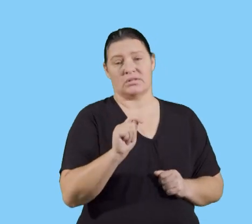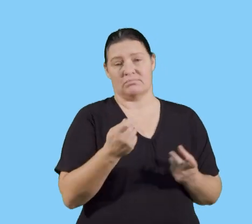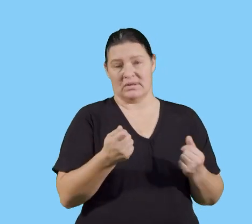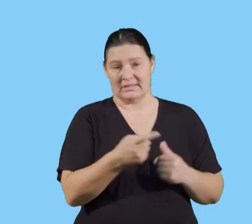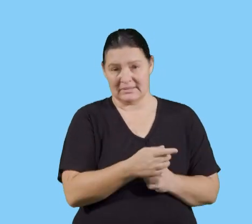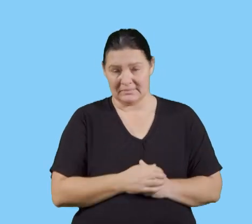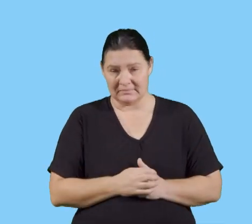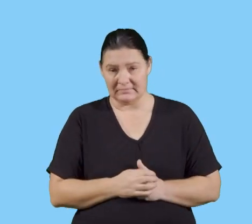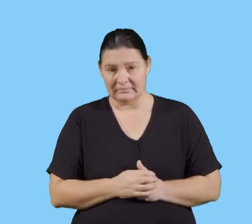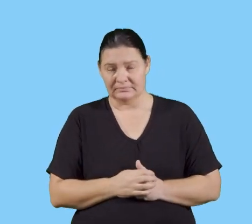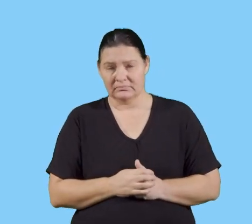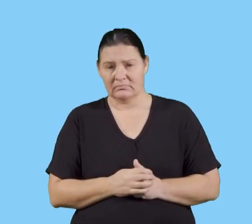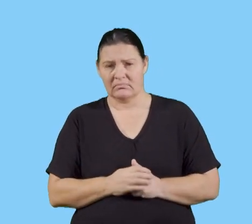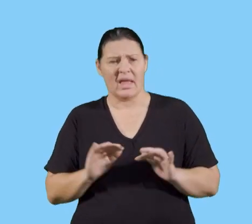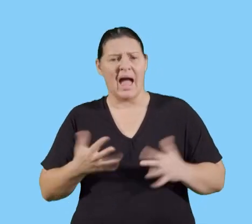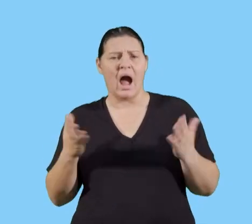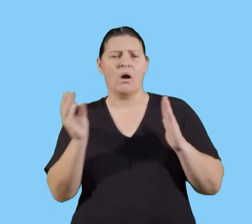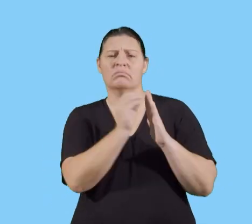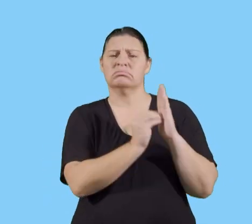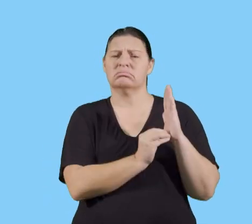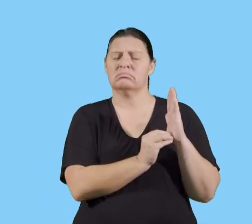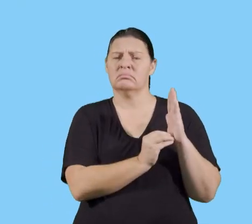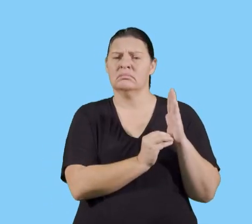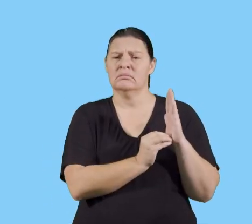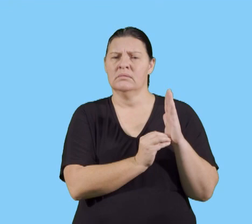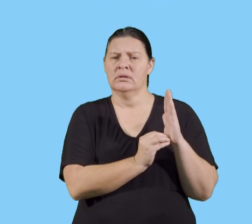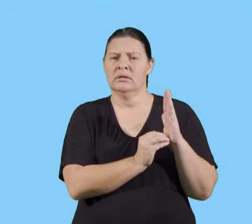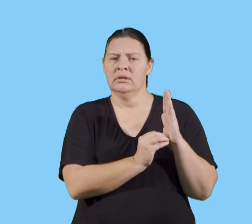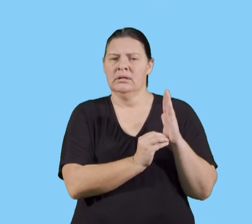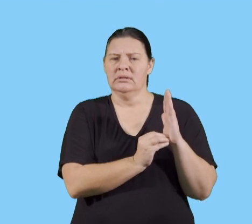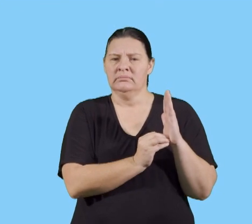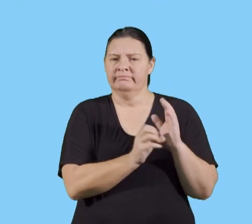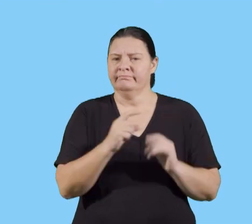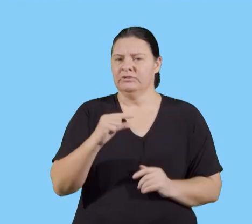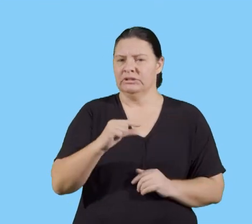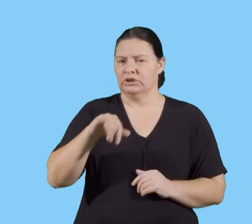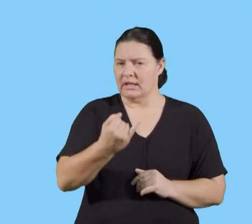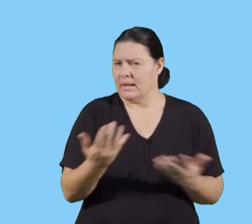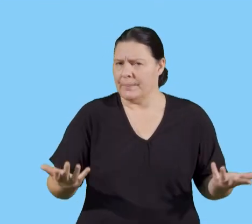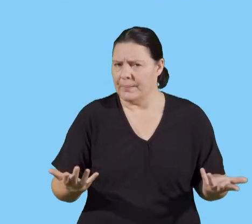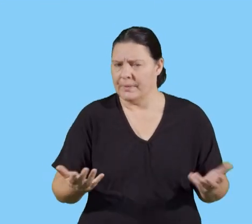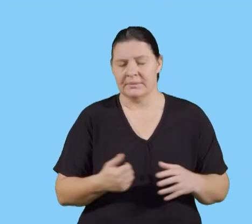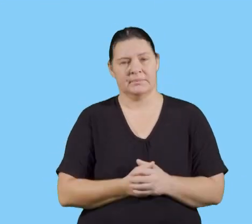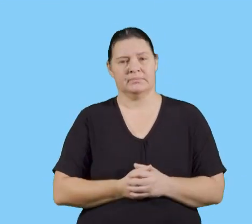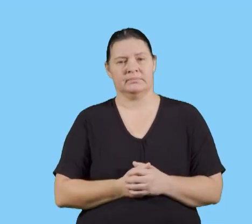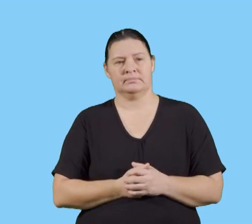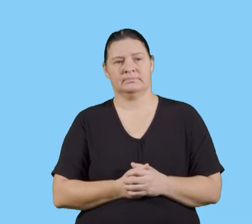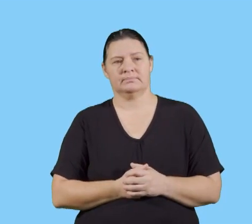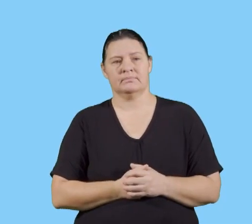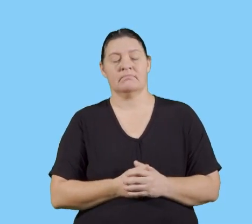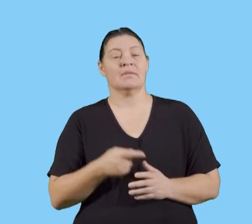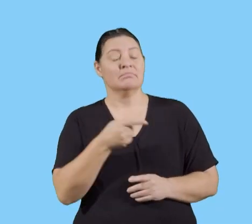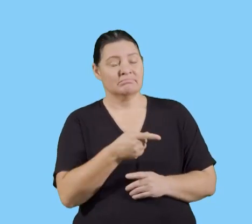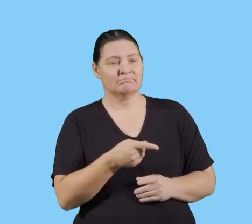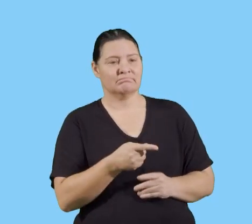price. How do we record then these transactions in the general journal? Here